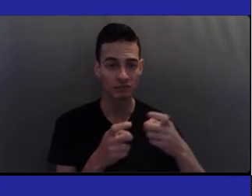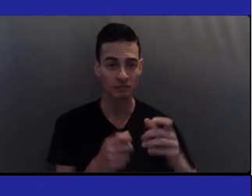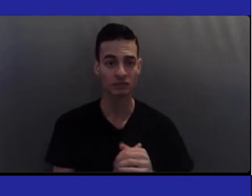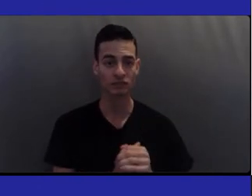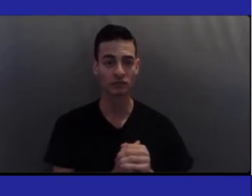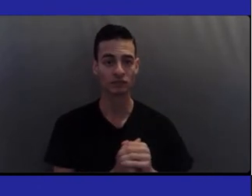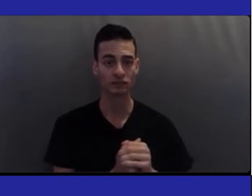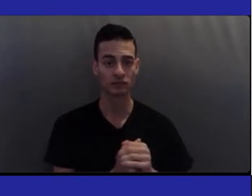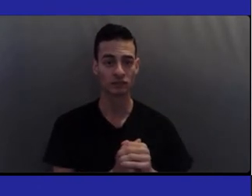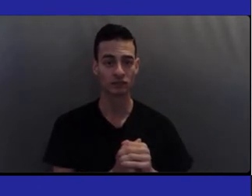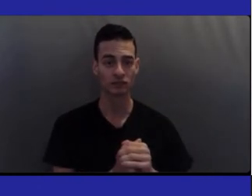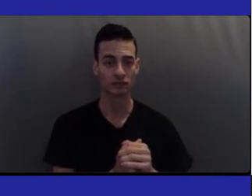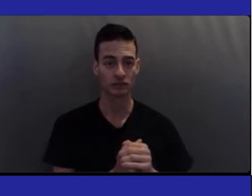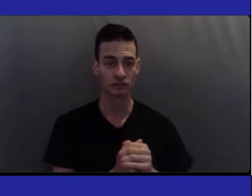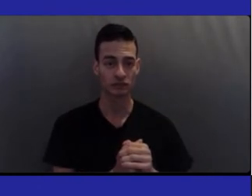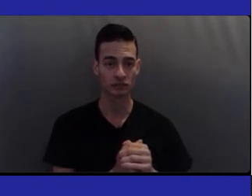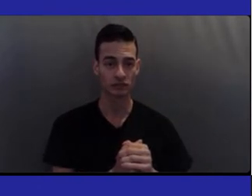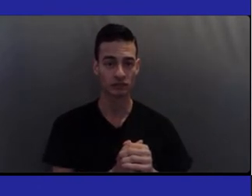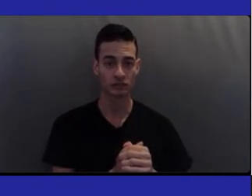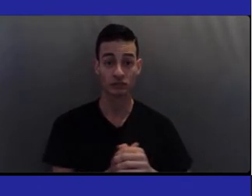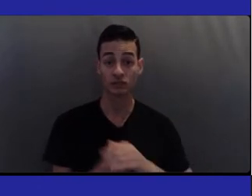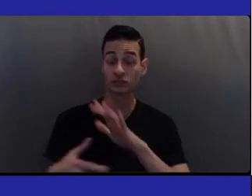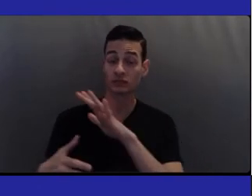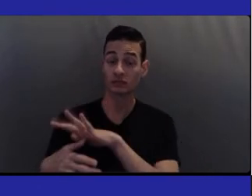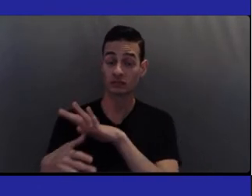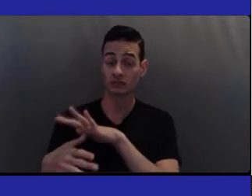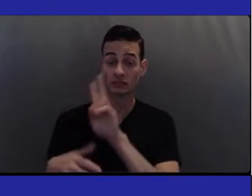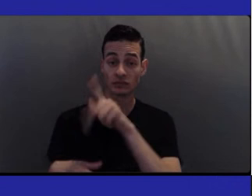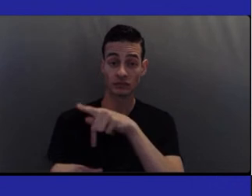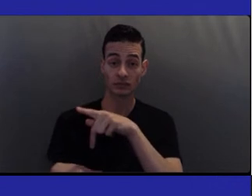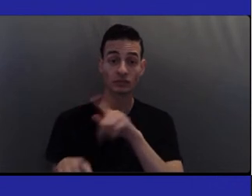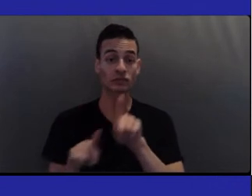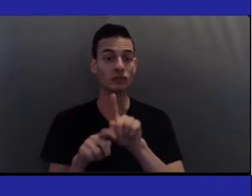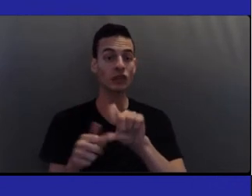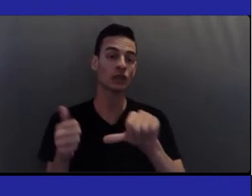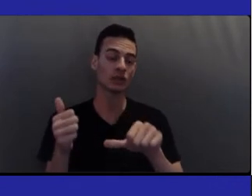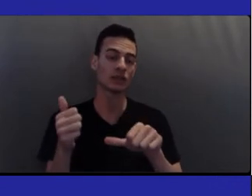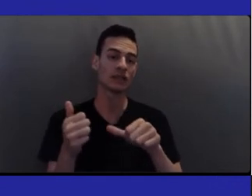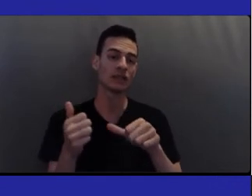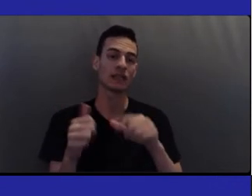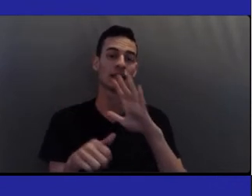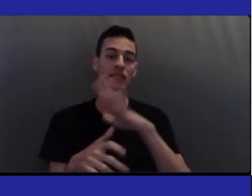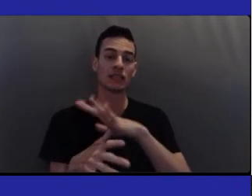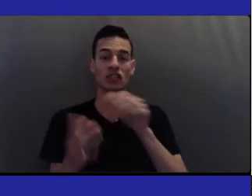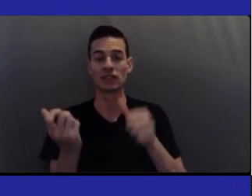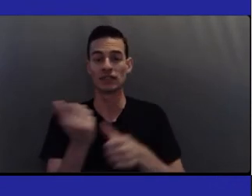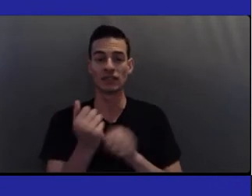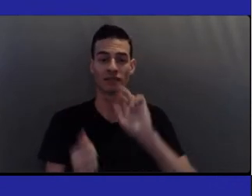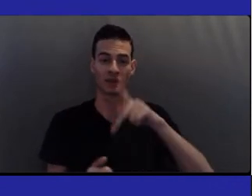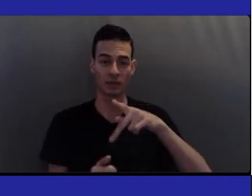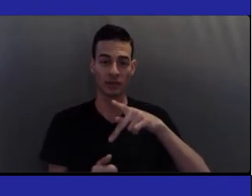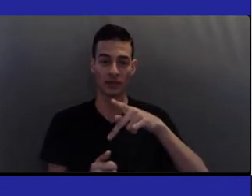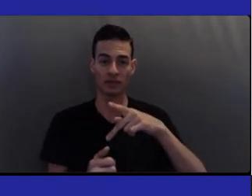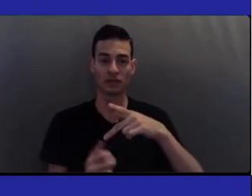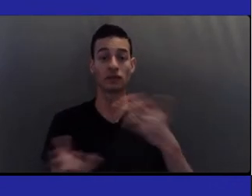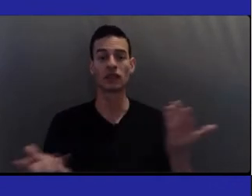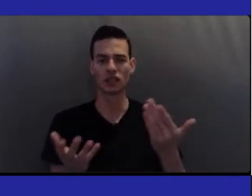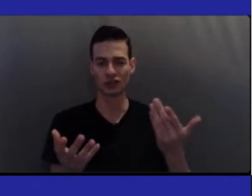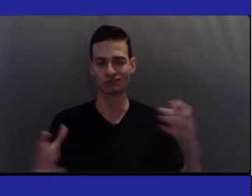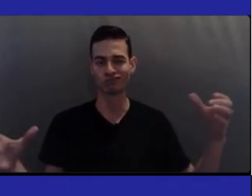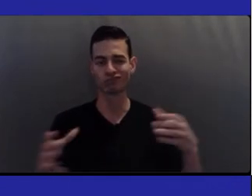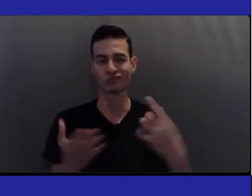Patsy Yang, and Corey Chung, Senior Assistant Vice President for Correctional Health Services. Oscar for the presentation. Thank you,